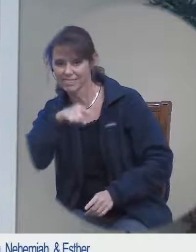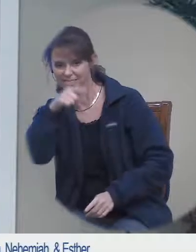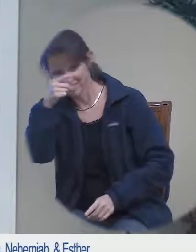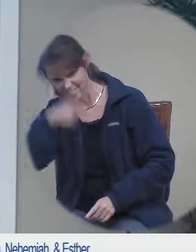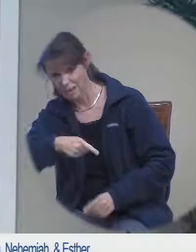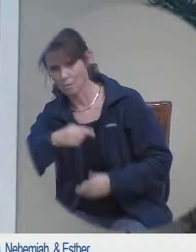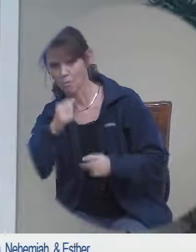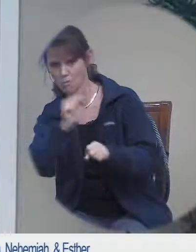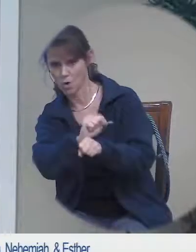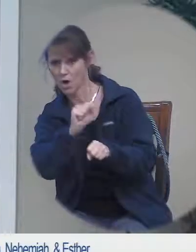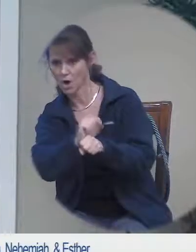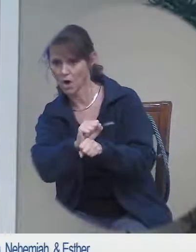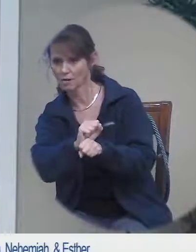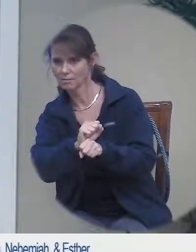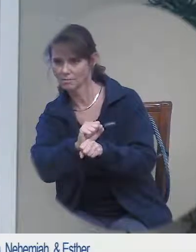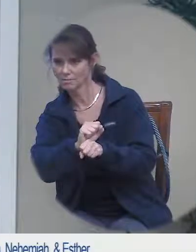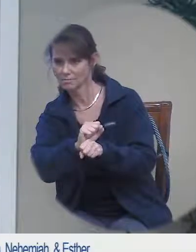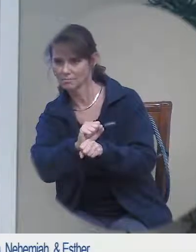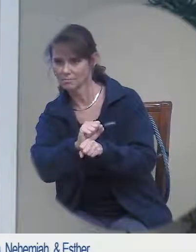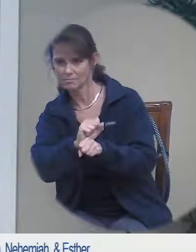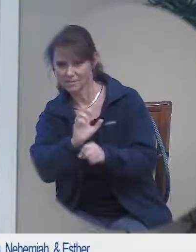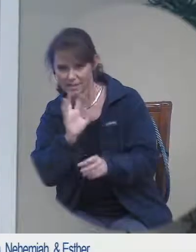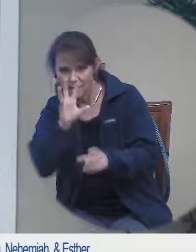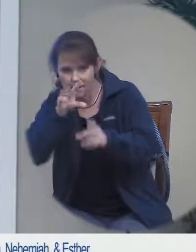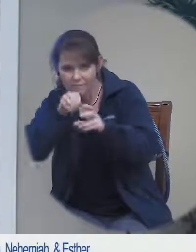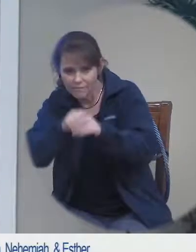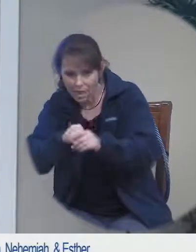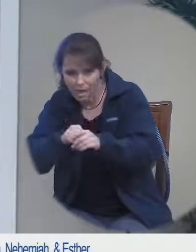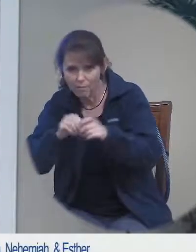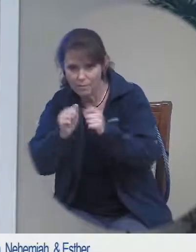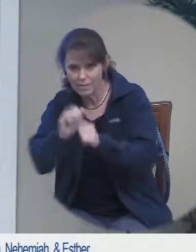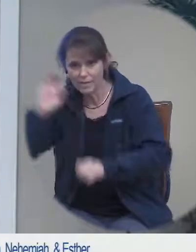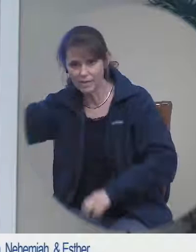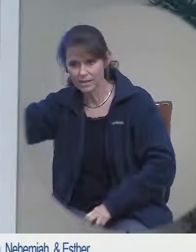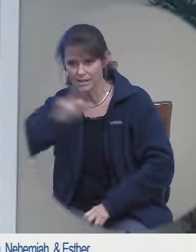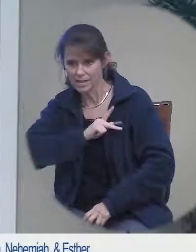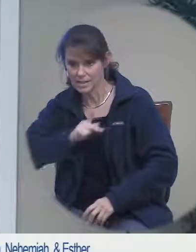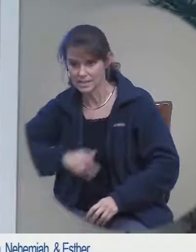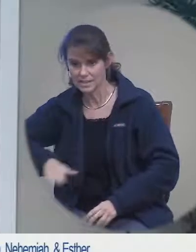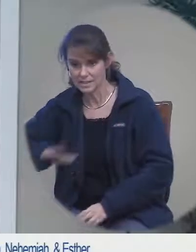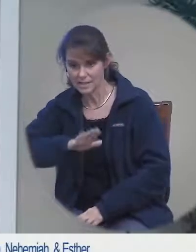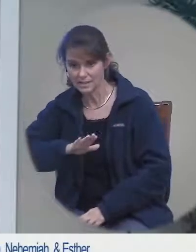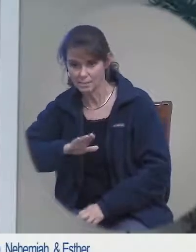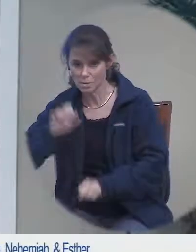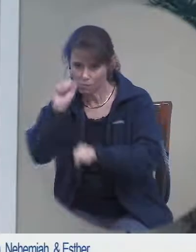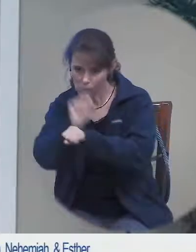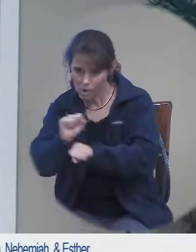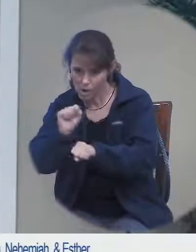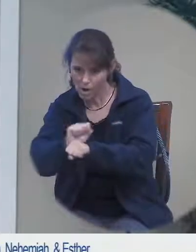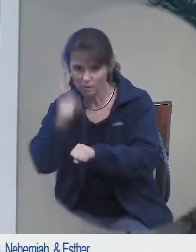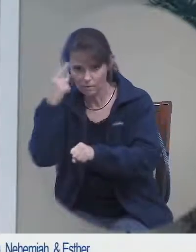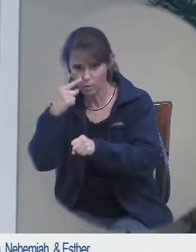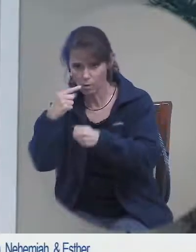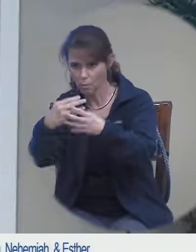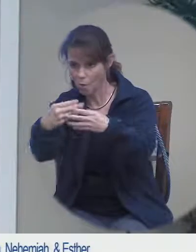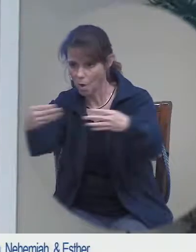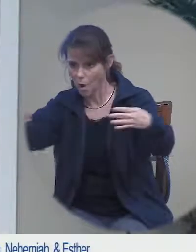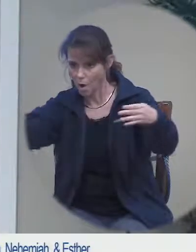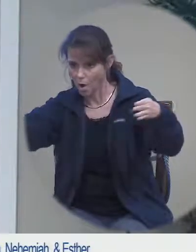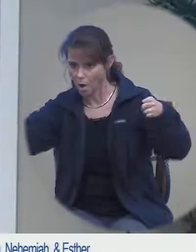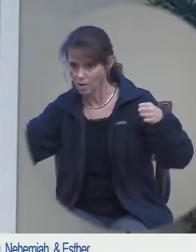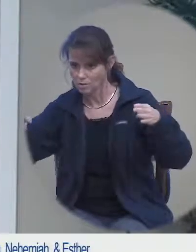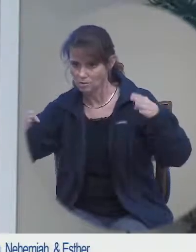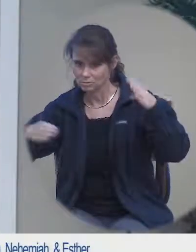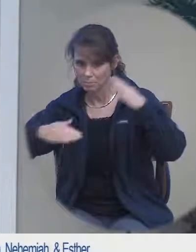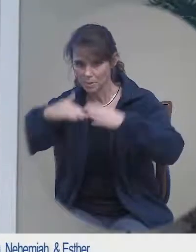His kingdom and creating His city and the walls of that city. Furthermore, I think it also suggests to